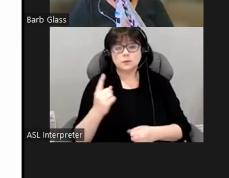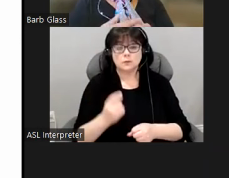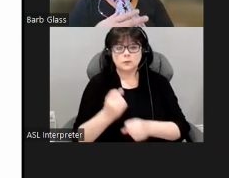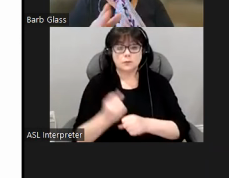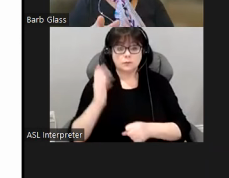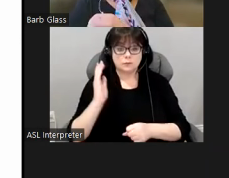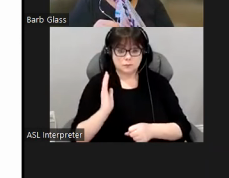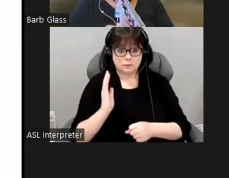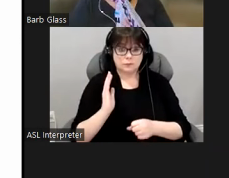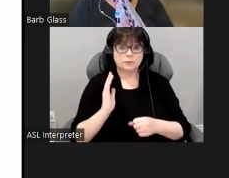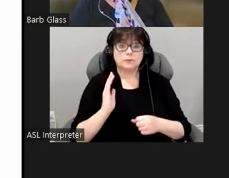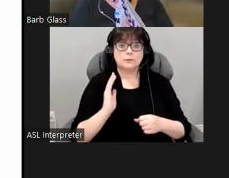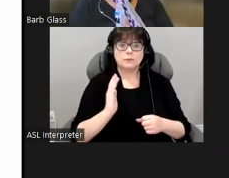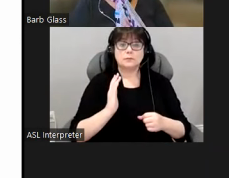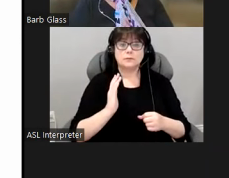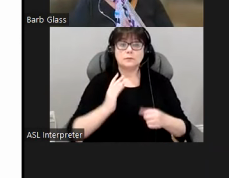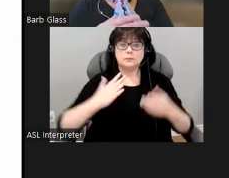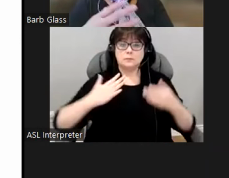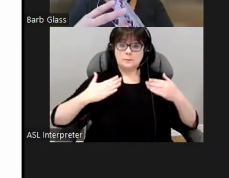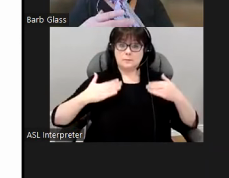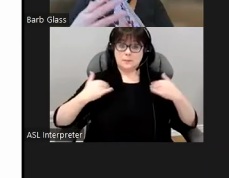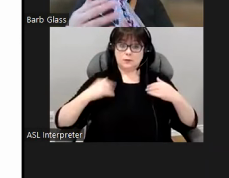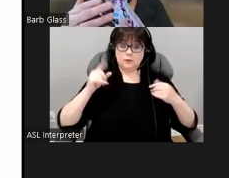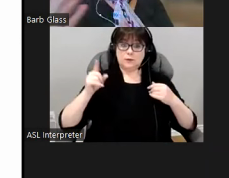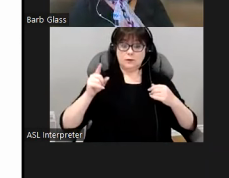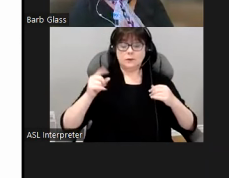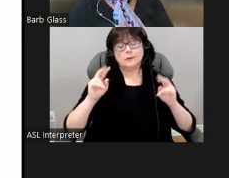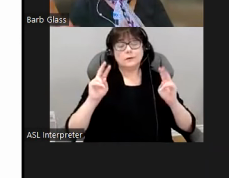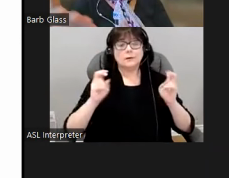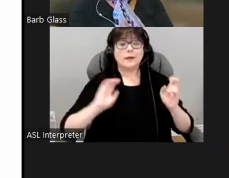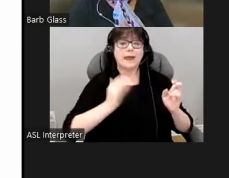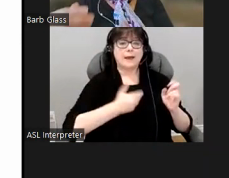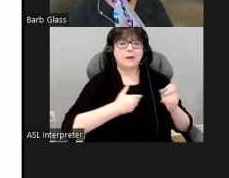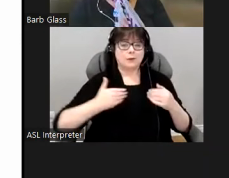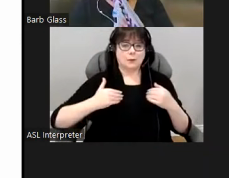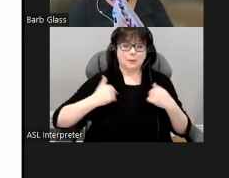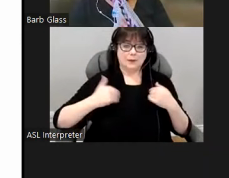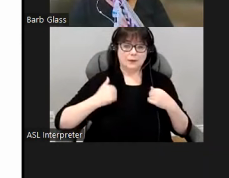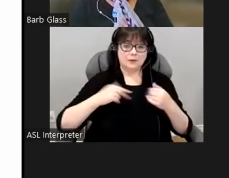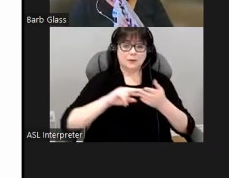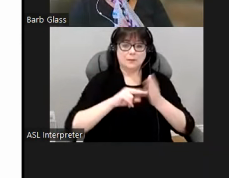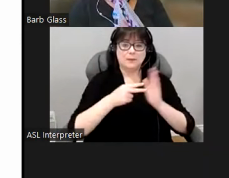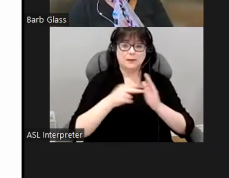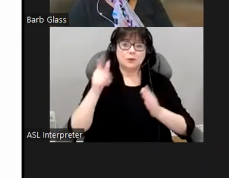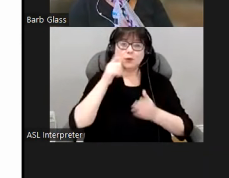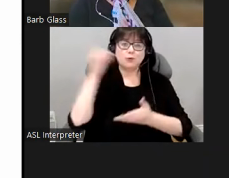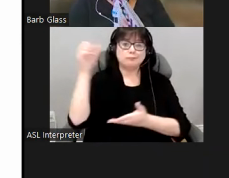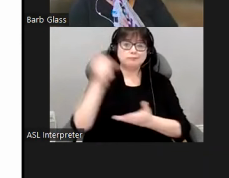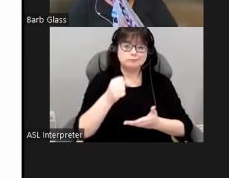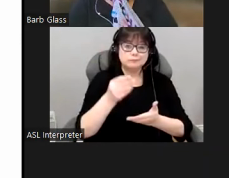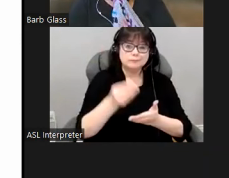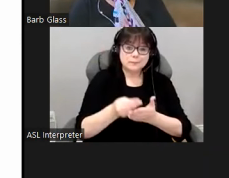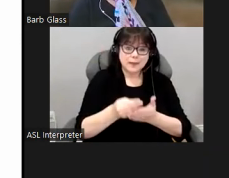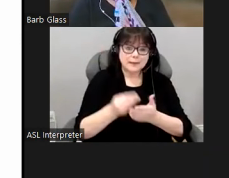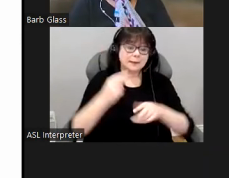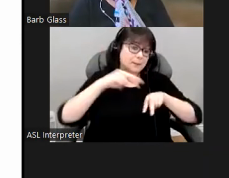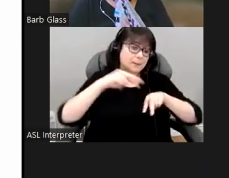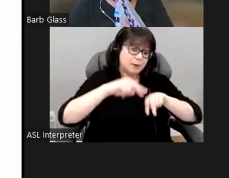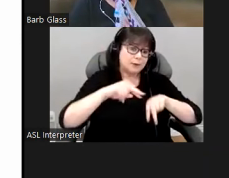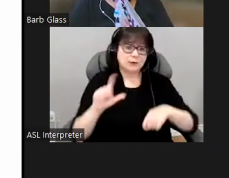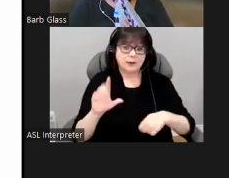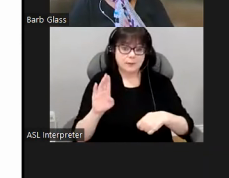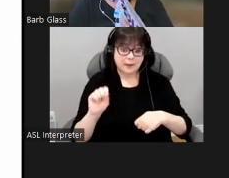our ministry, the Ministry of Labor, and I'm going to say our because this is the ministry that funds and monitors LBS. So the Ministry